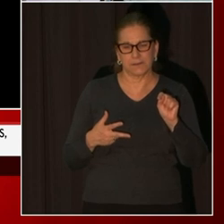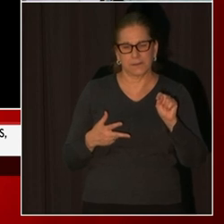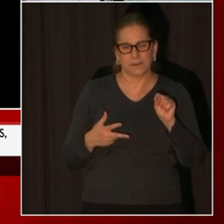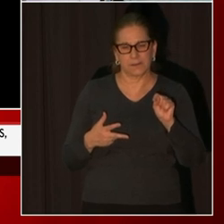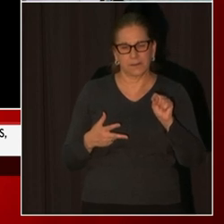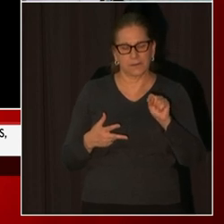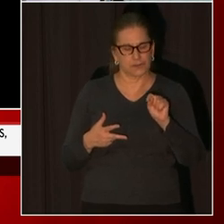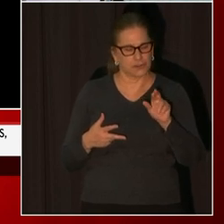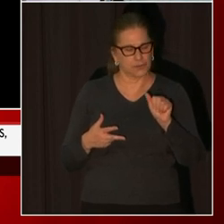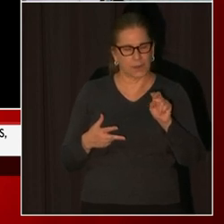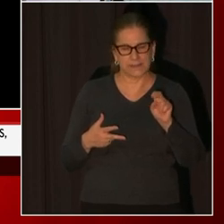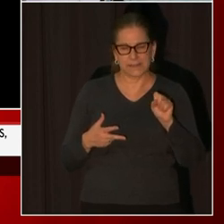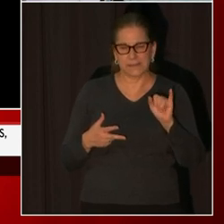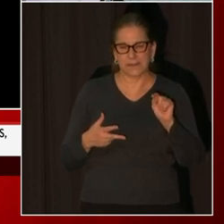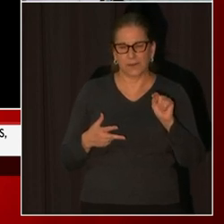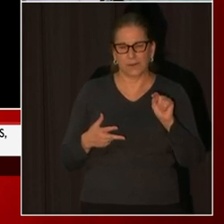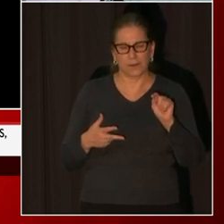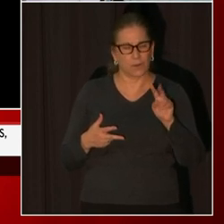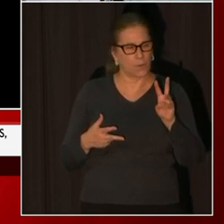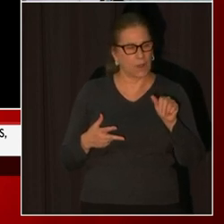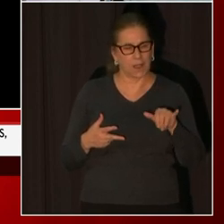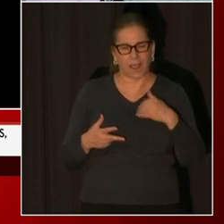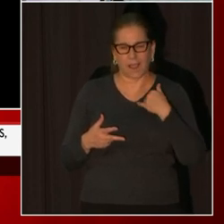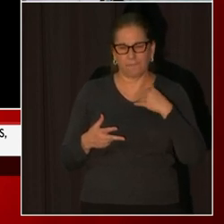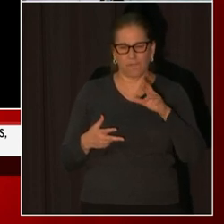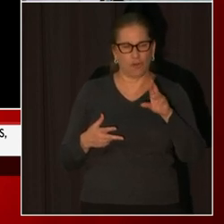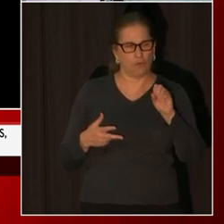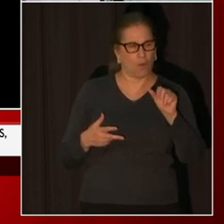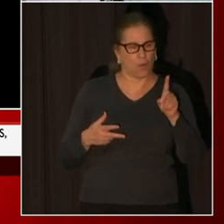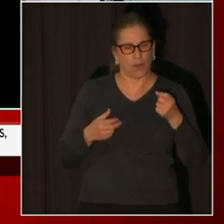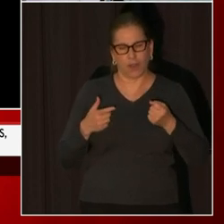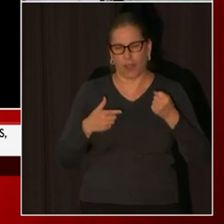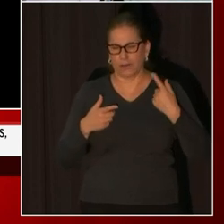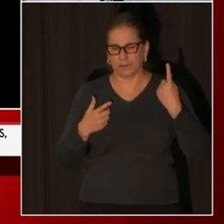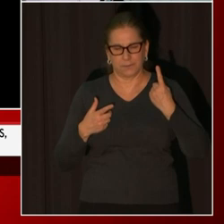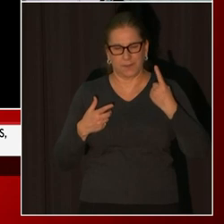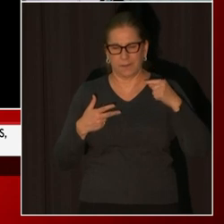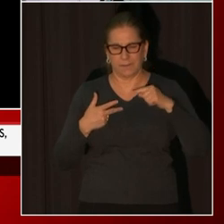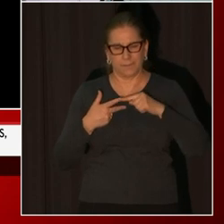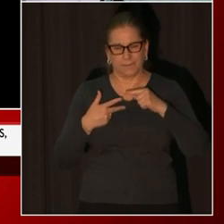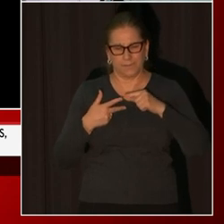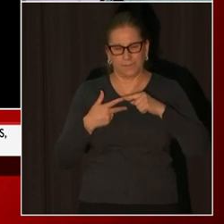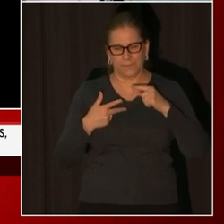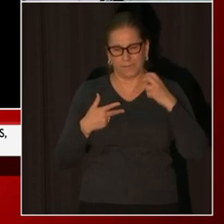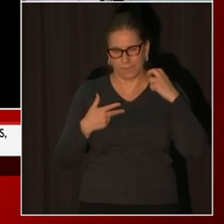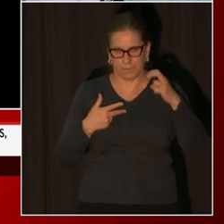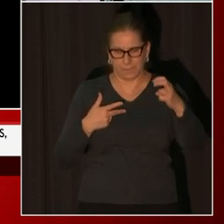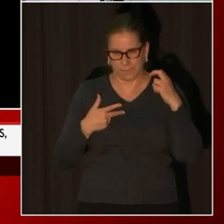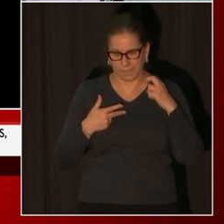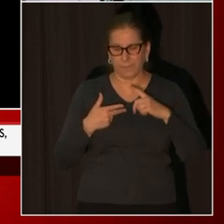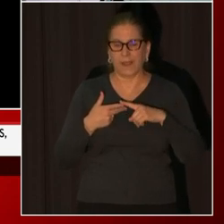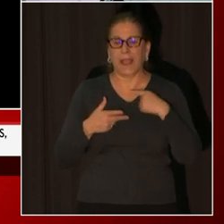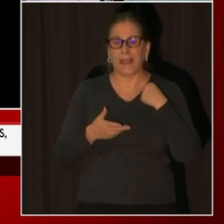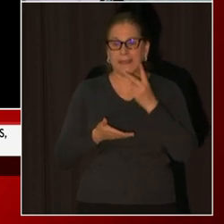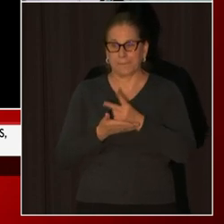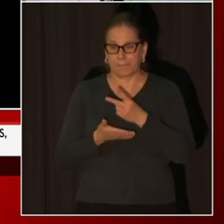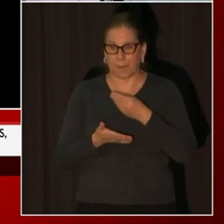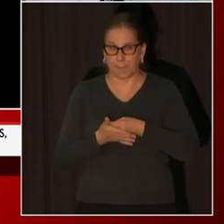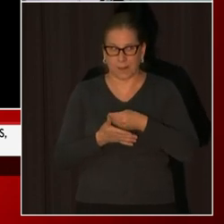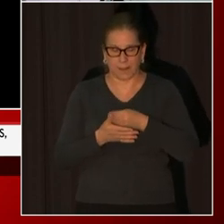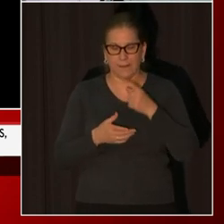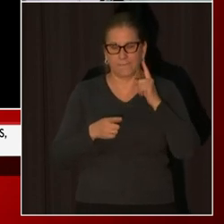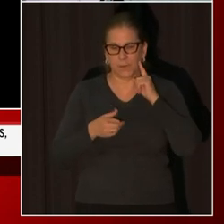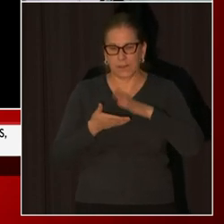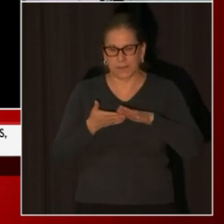second focus was to keep core infrastructure and assets in a state of good repair. So we kept funding for streets and sidewalks and alleys and